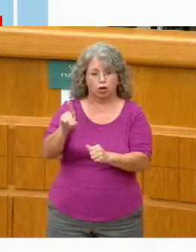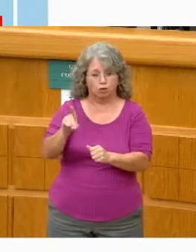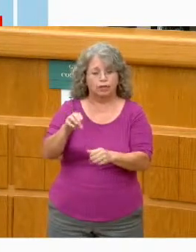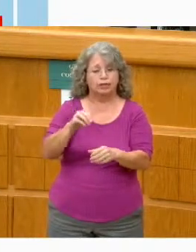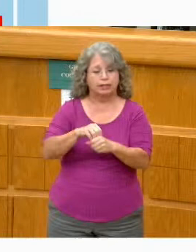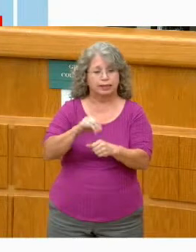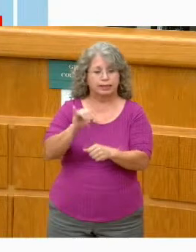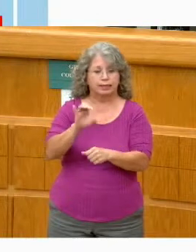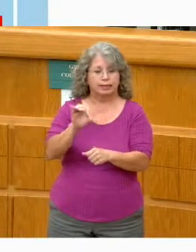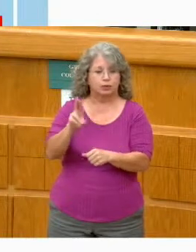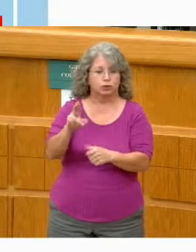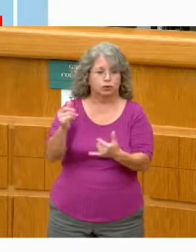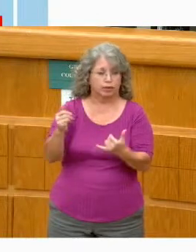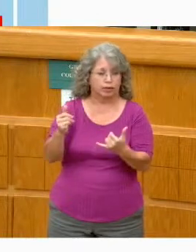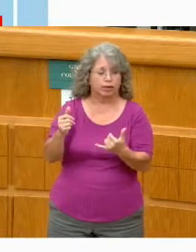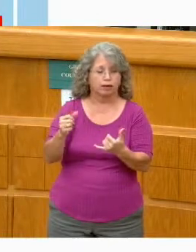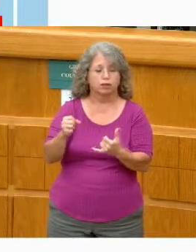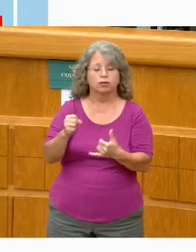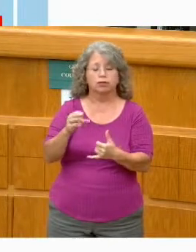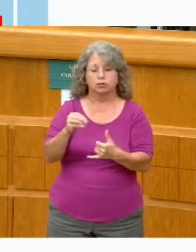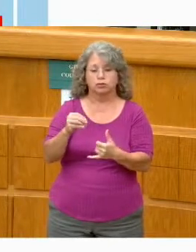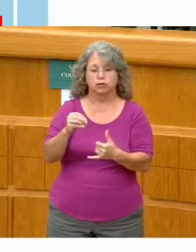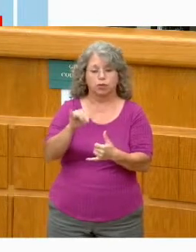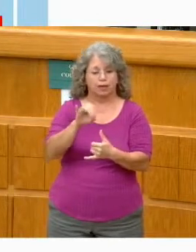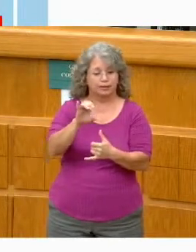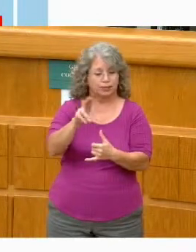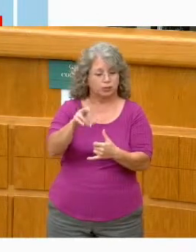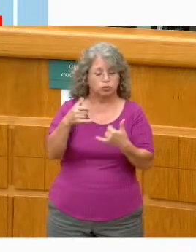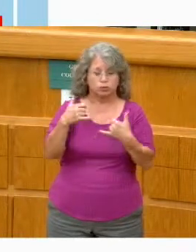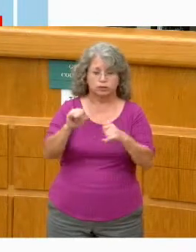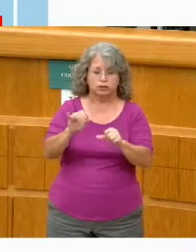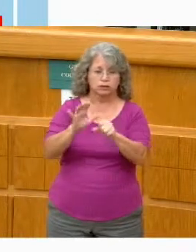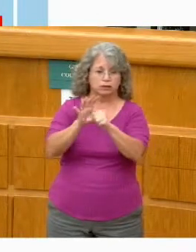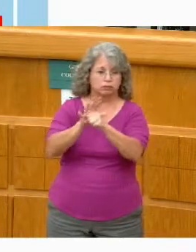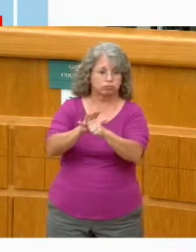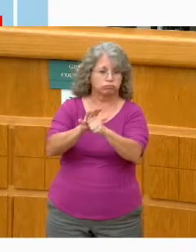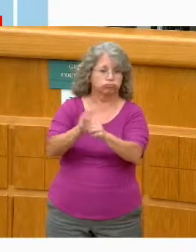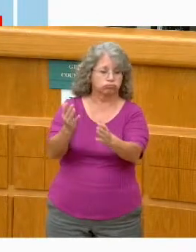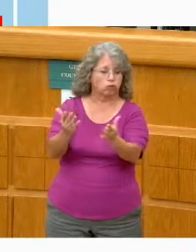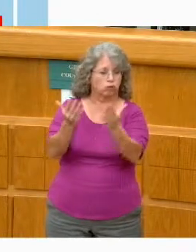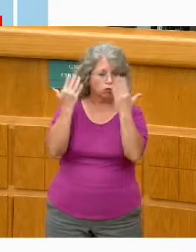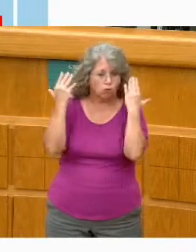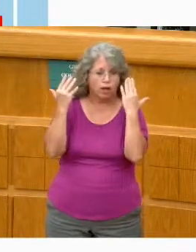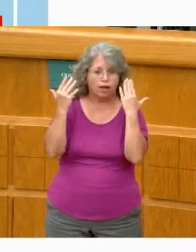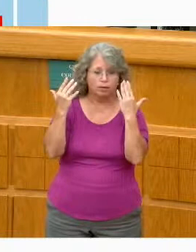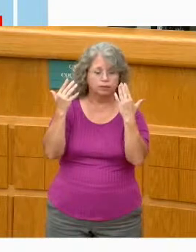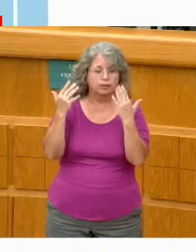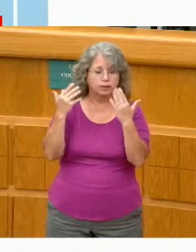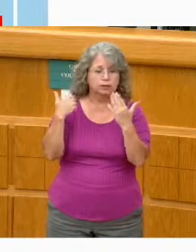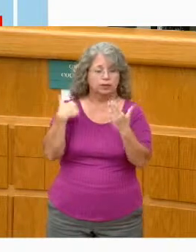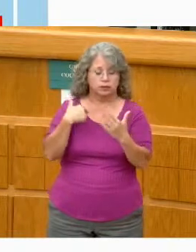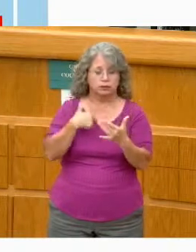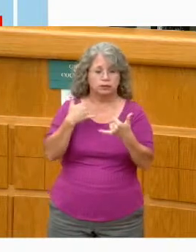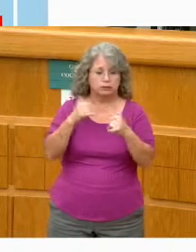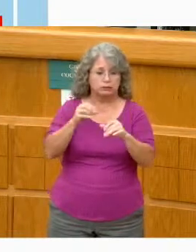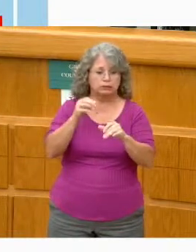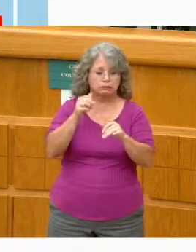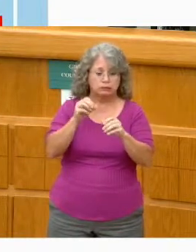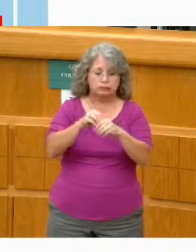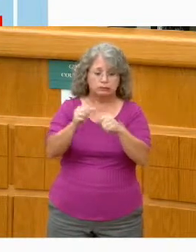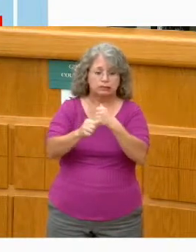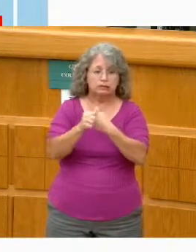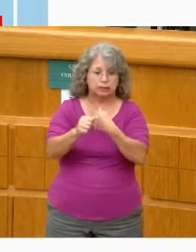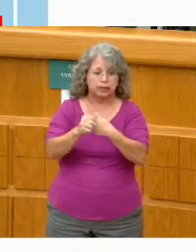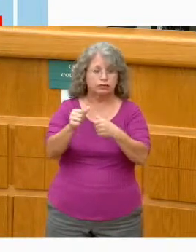COVID that are in the ICU right now. So the ICUs are still stretched. We're not out of the woods here in terms of having normal